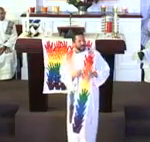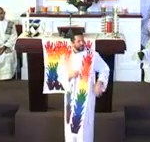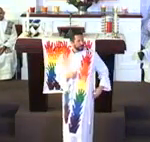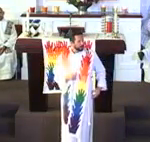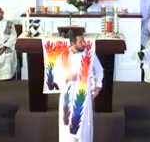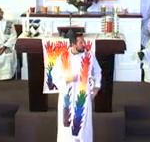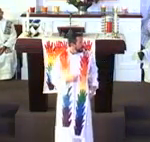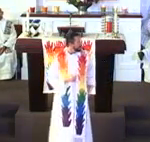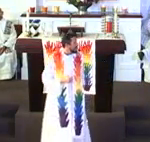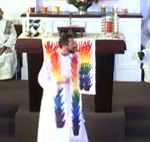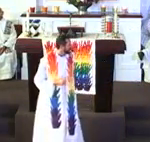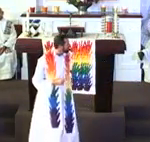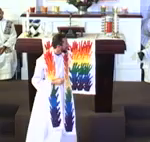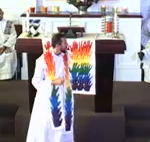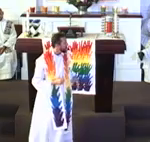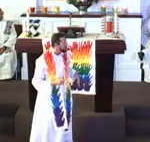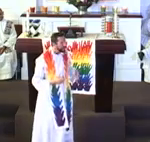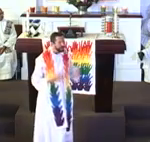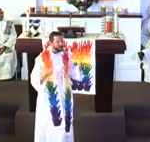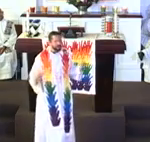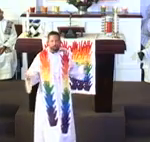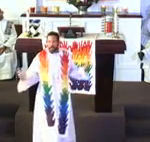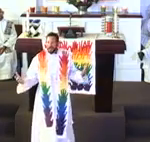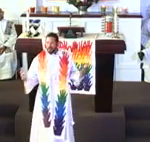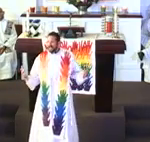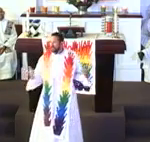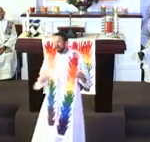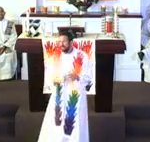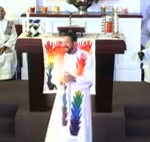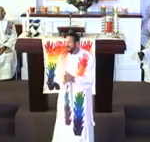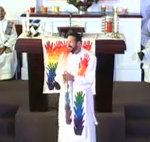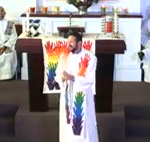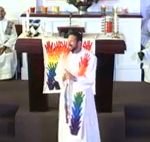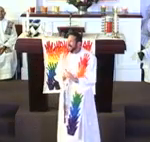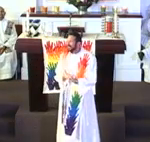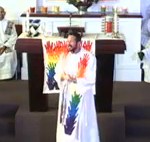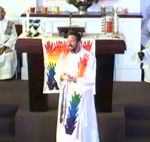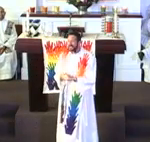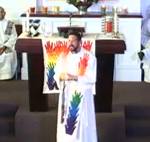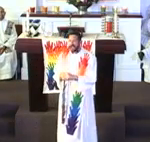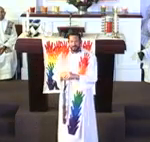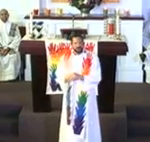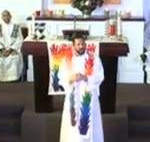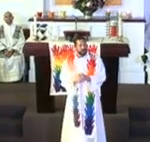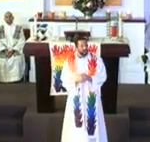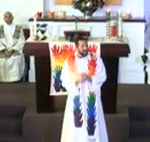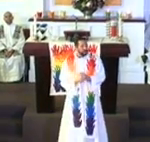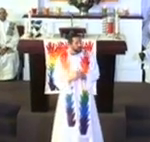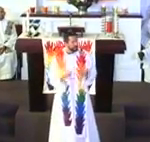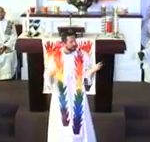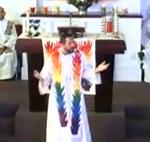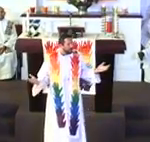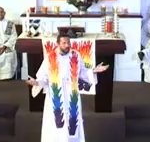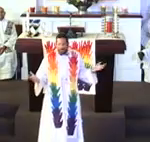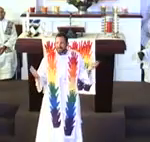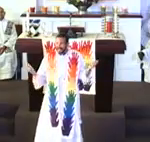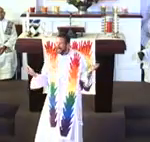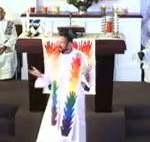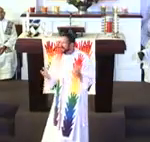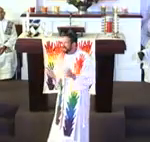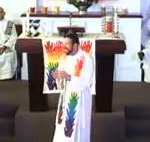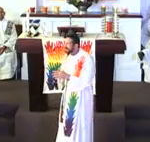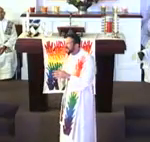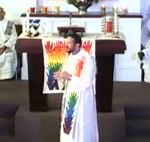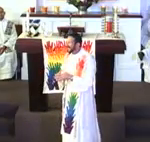Say it's all pretty amazing. We've brought our three congregations together this afternoon, and of course not all of us are